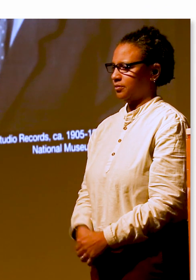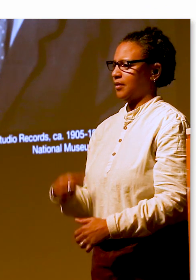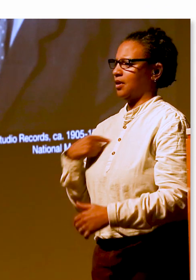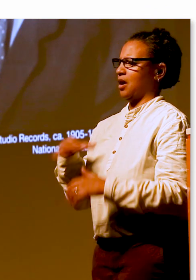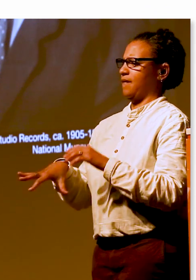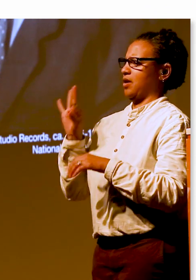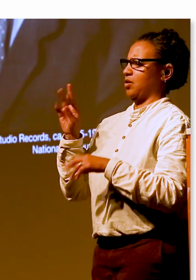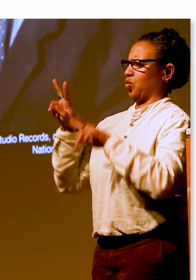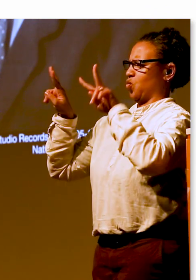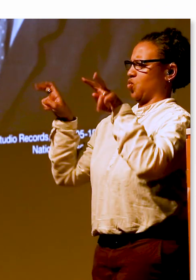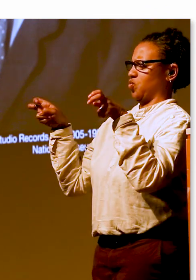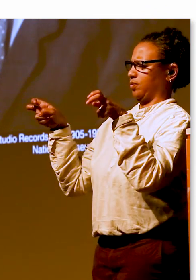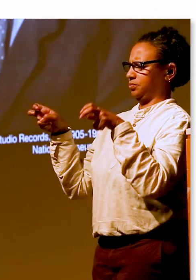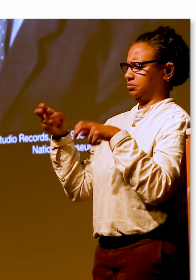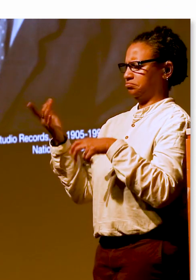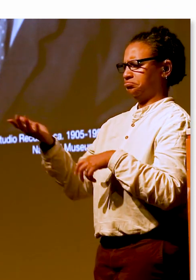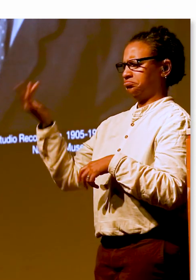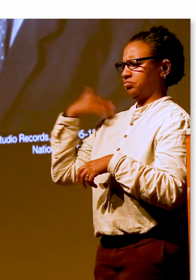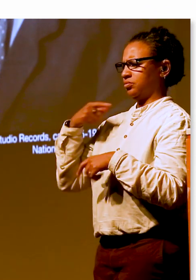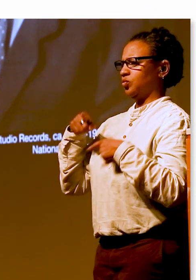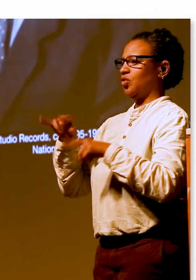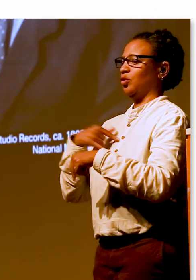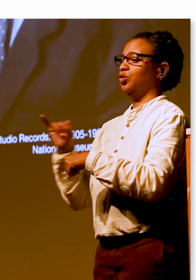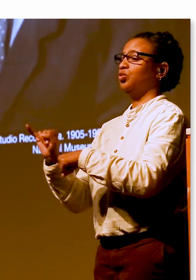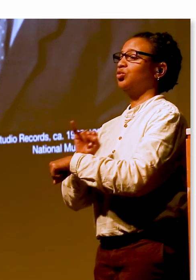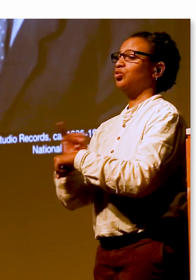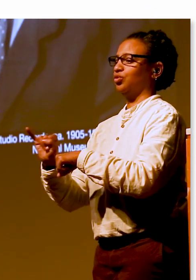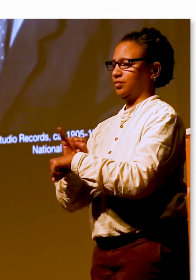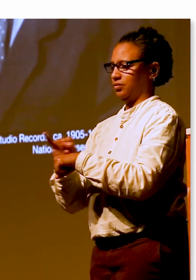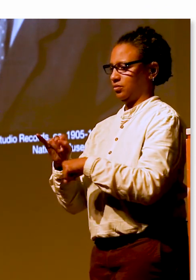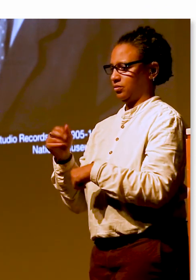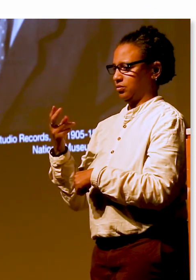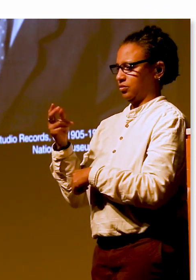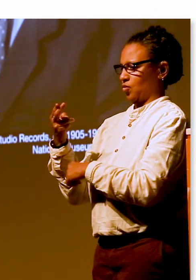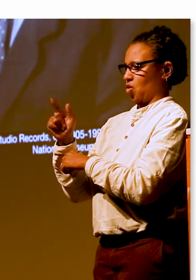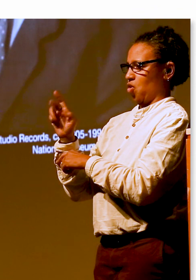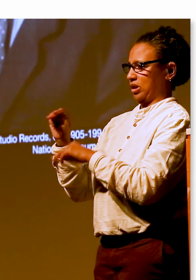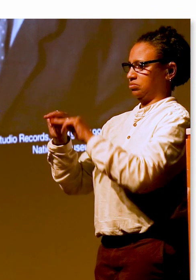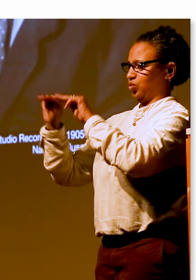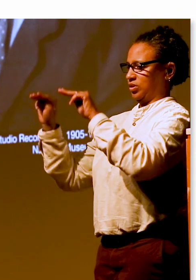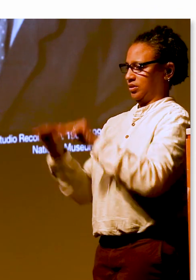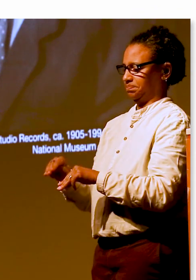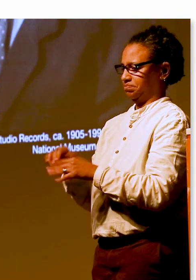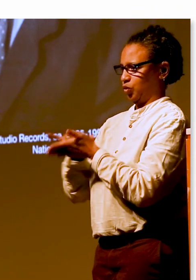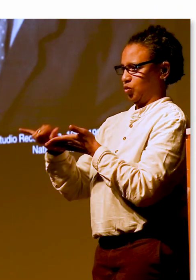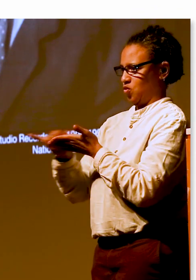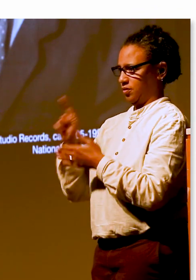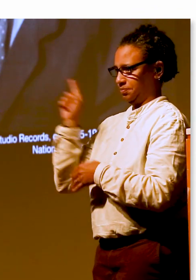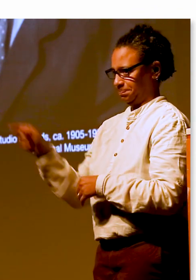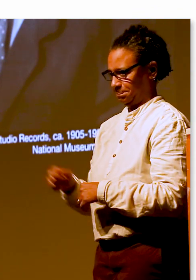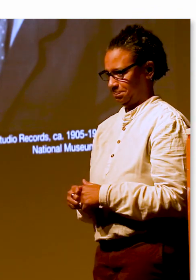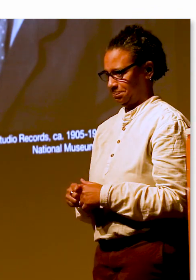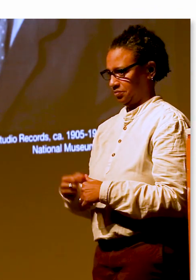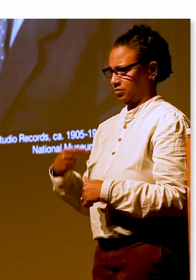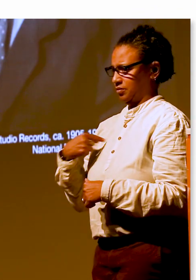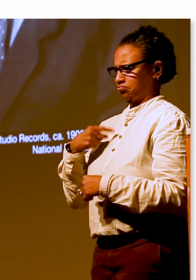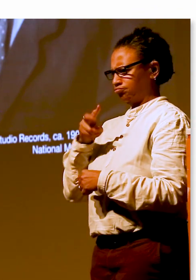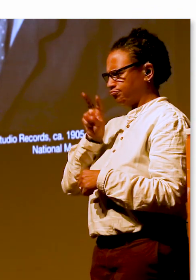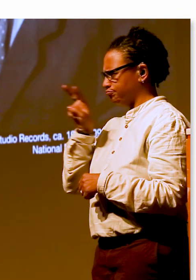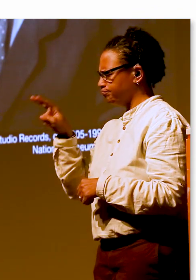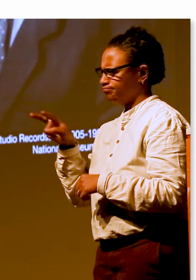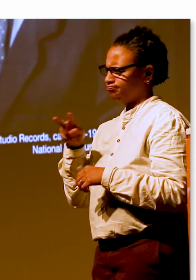quote when I was an intern at the Studio Museum in Harlem in 2010. I return to this quote often